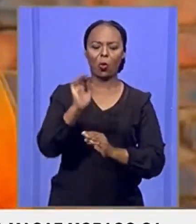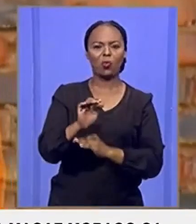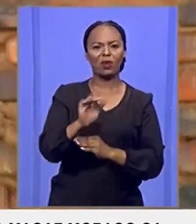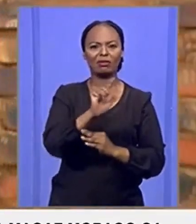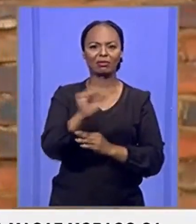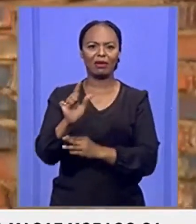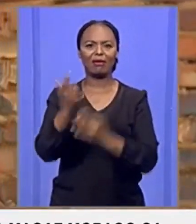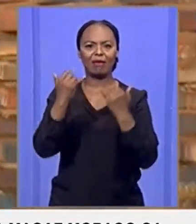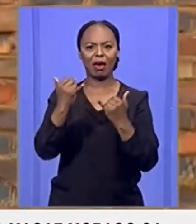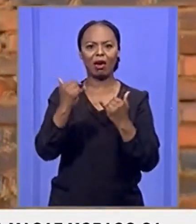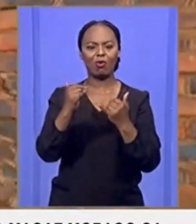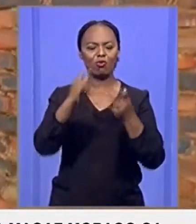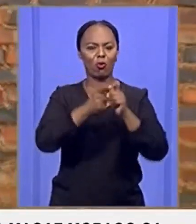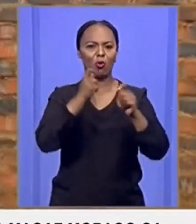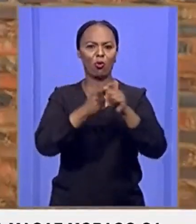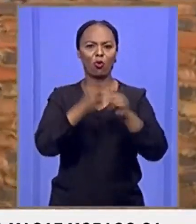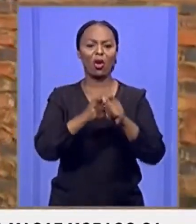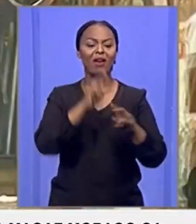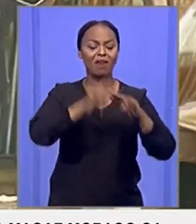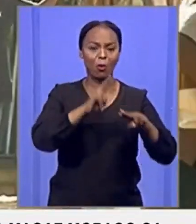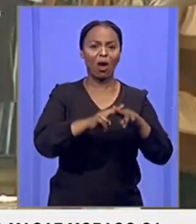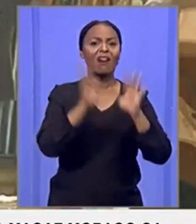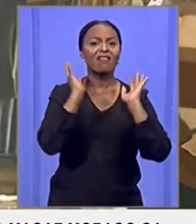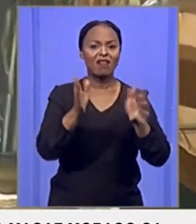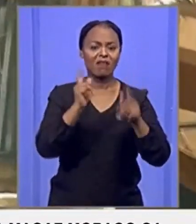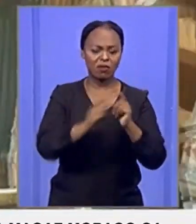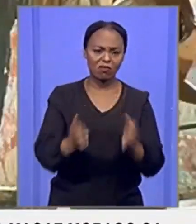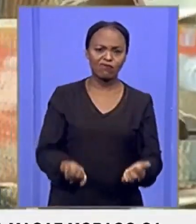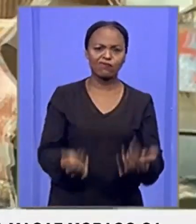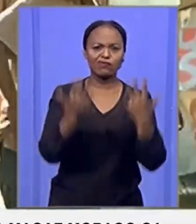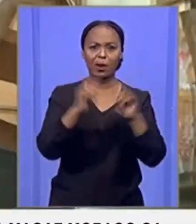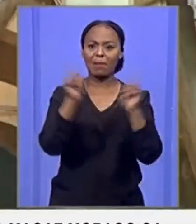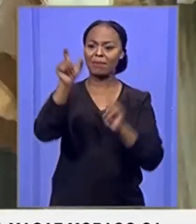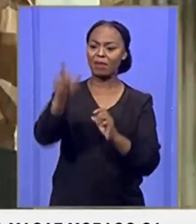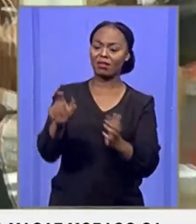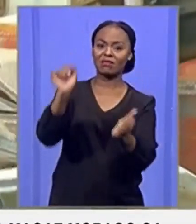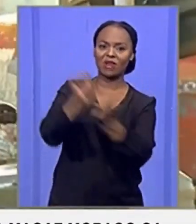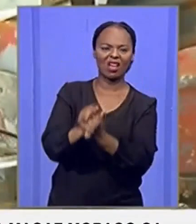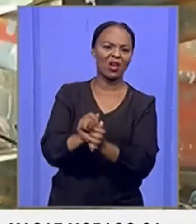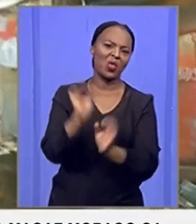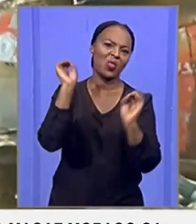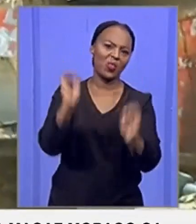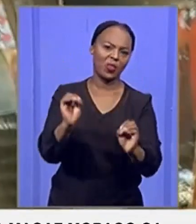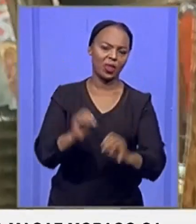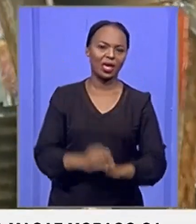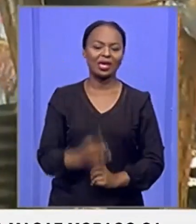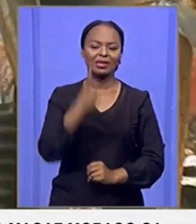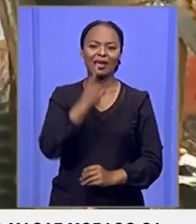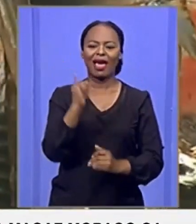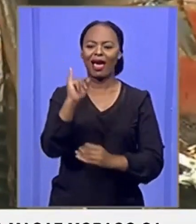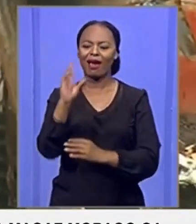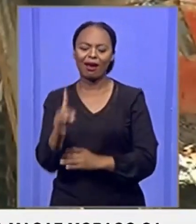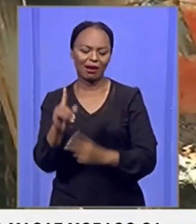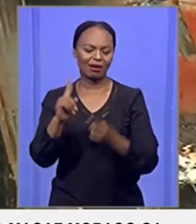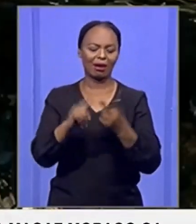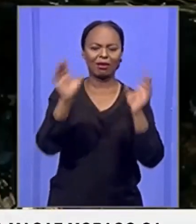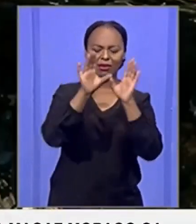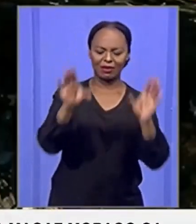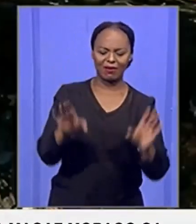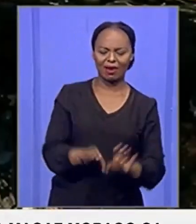ka mo tikologong ye kgweding ya February le nyaga e fela ga gona yo a swerwego. Ba re ba lobile ditokomane tše bohlokwa bjalo ka